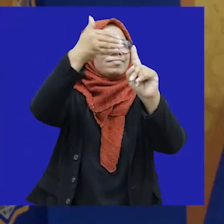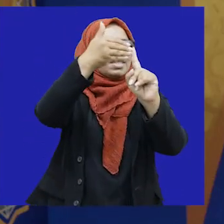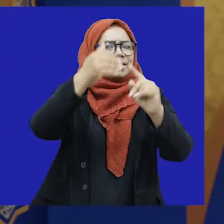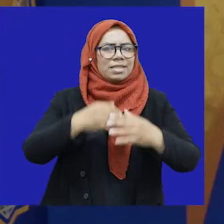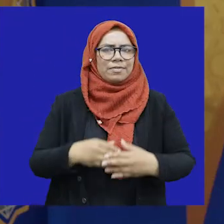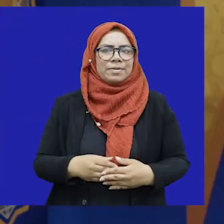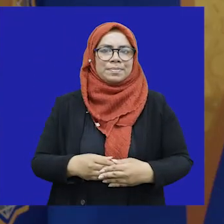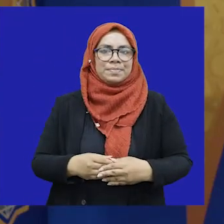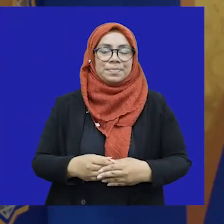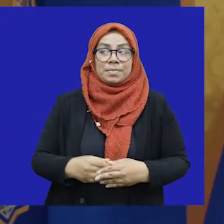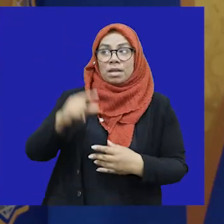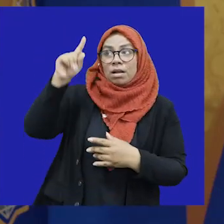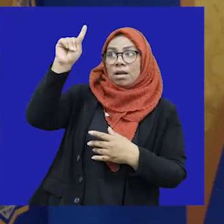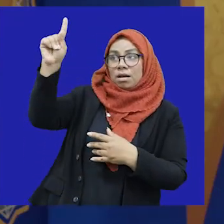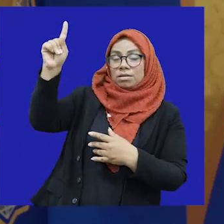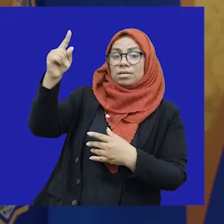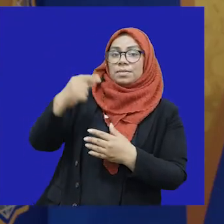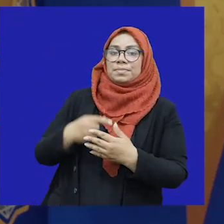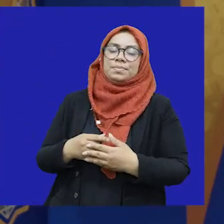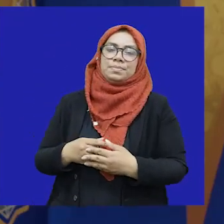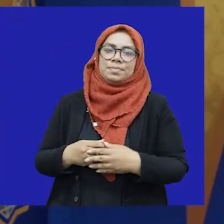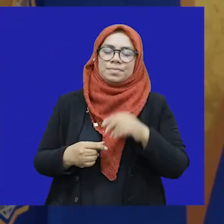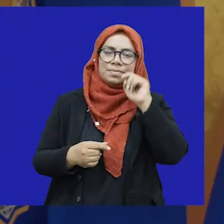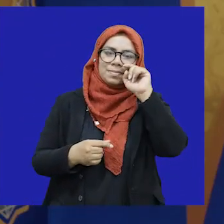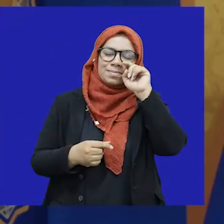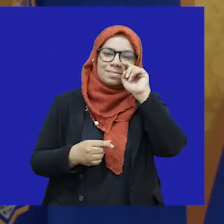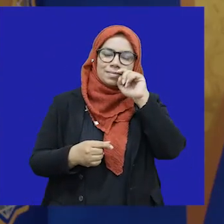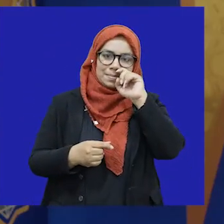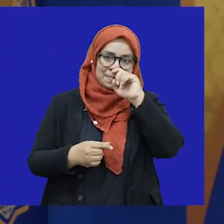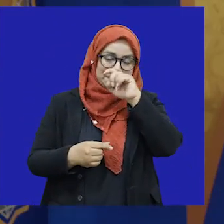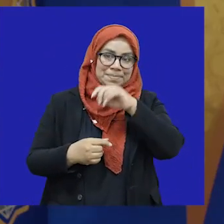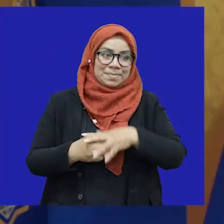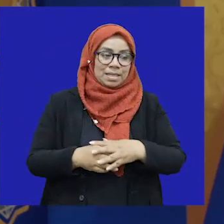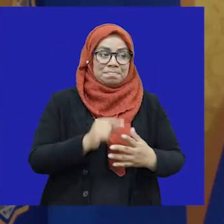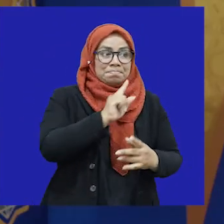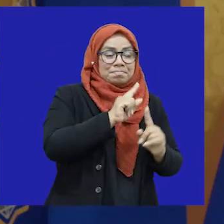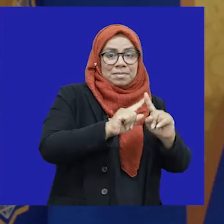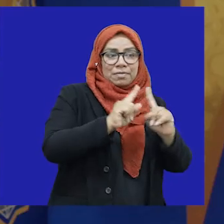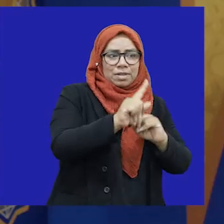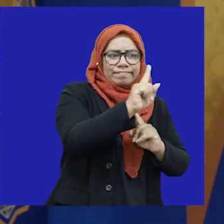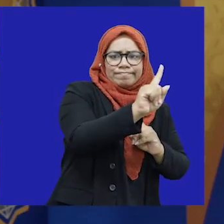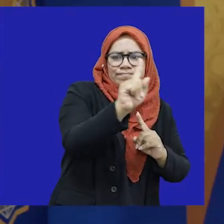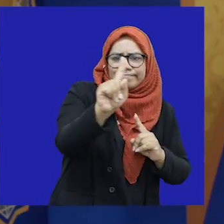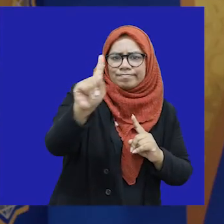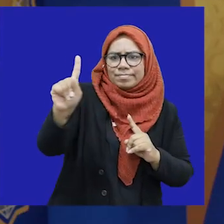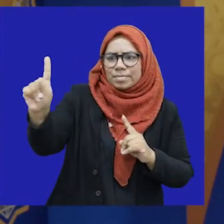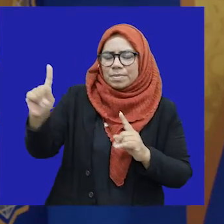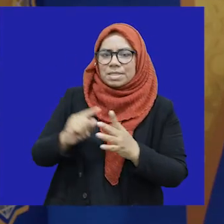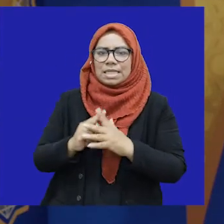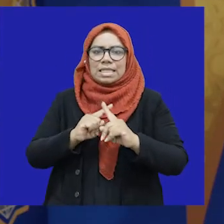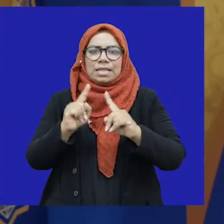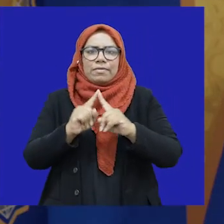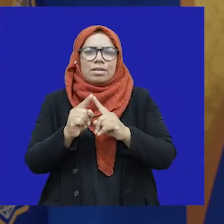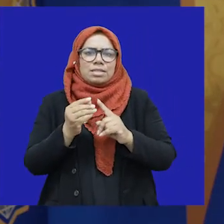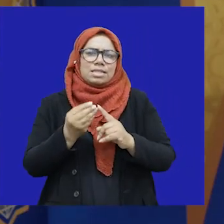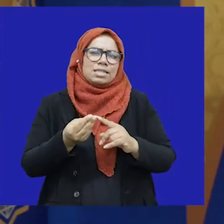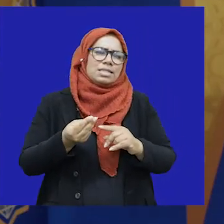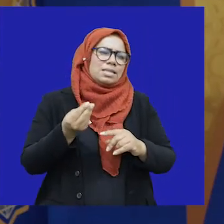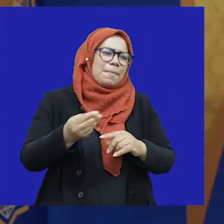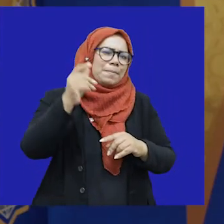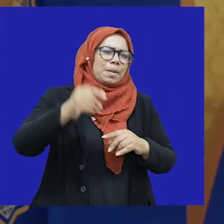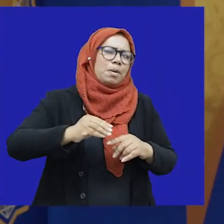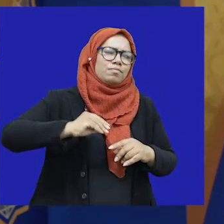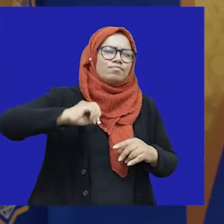year, whether in the form of food or clothing or money or maybe tools to help them earn a